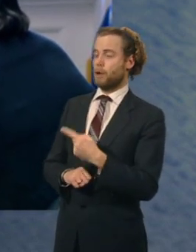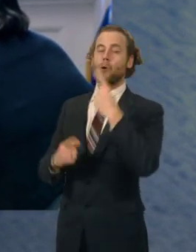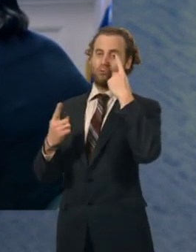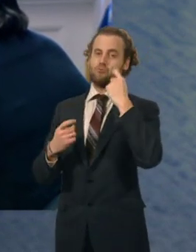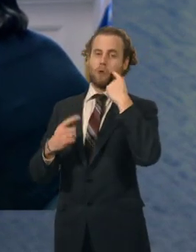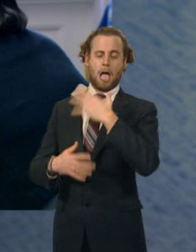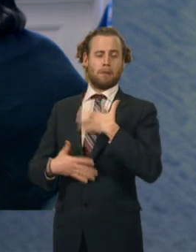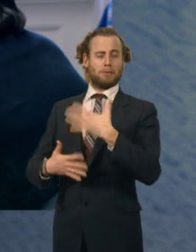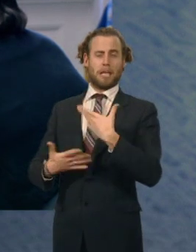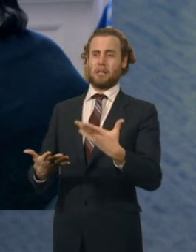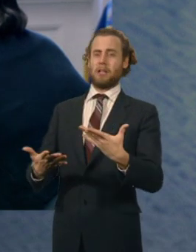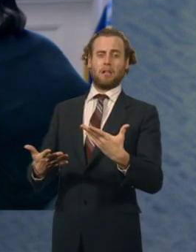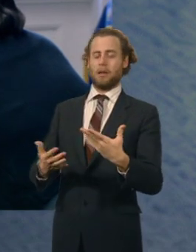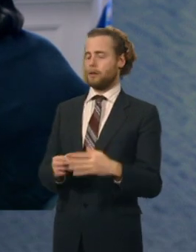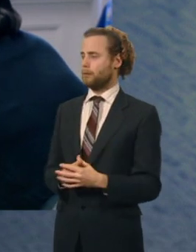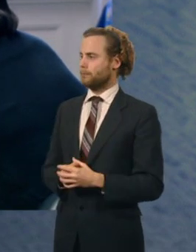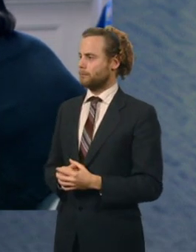then upset.